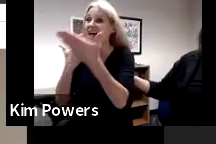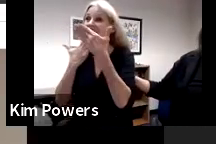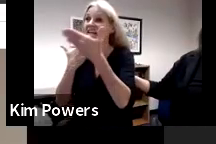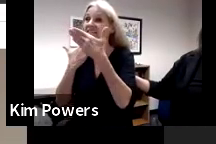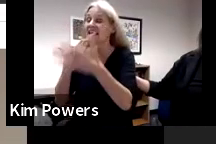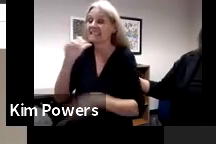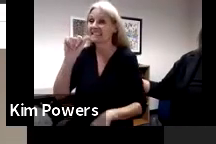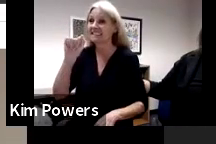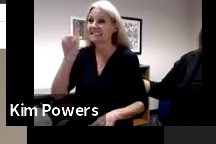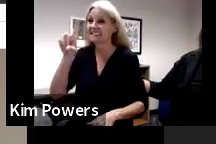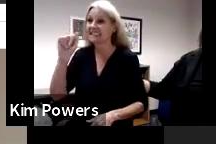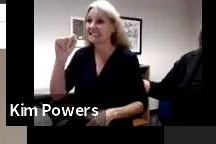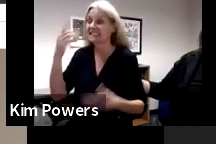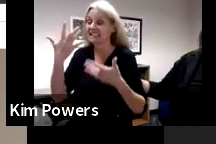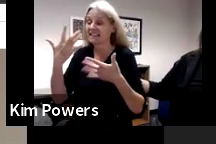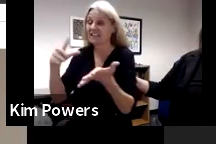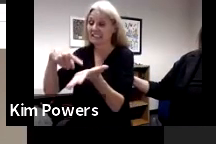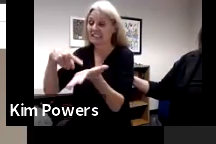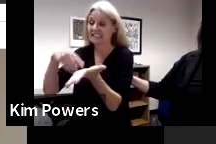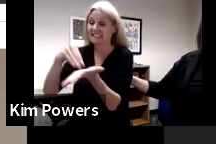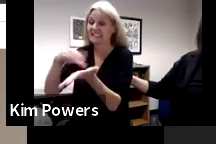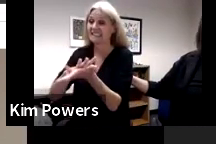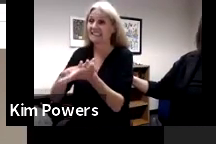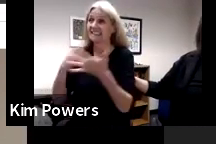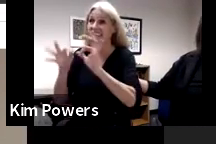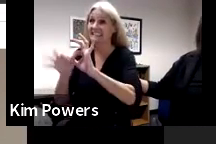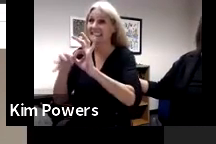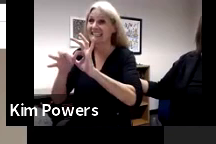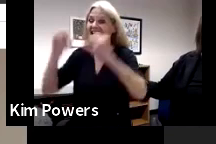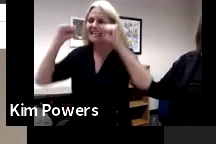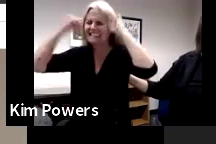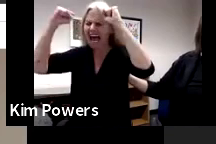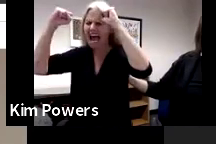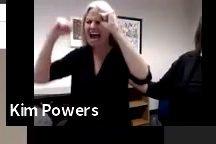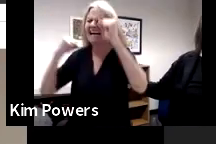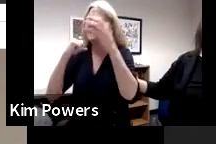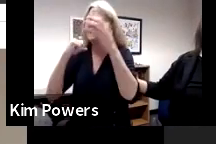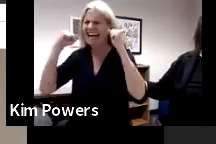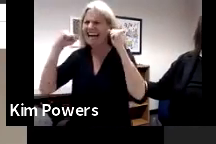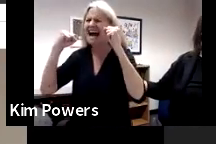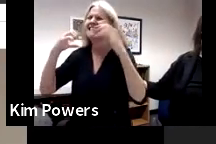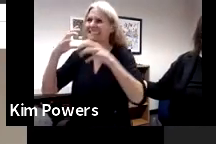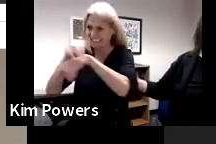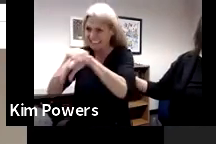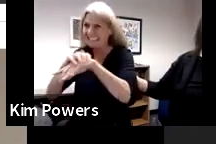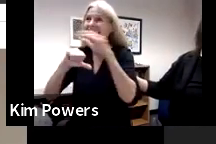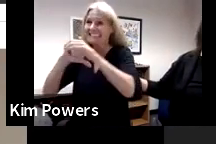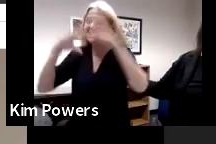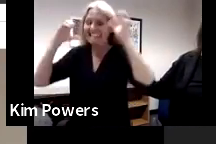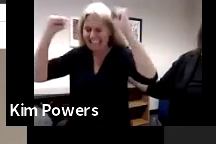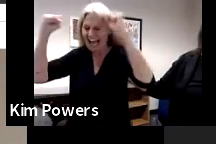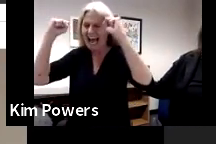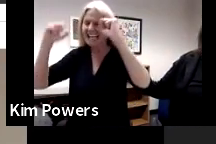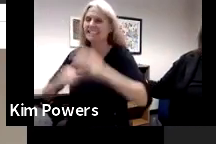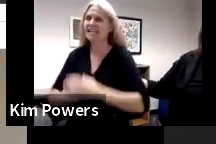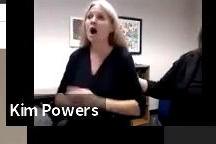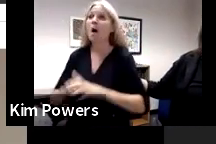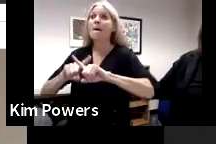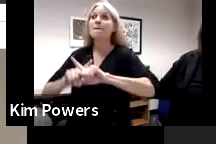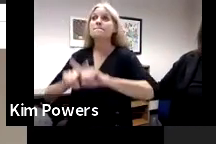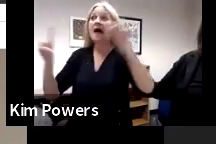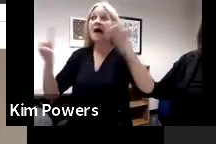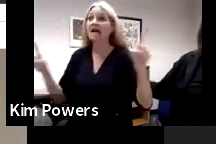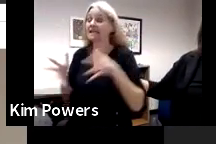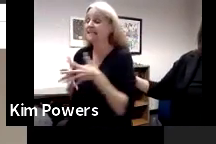Deaf and Texas Deafblind community thanks the ADA for providing interpreters. That